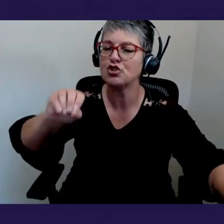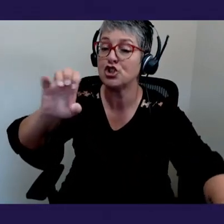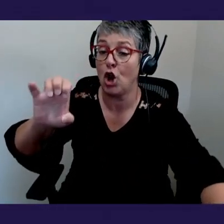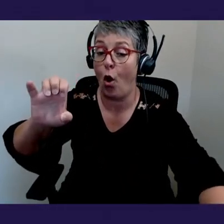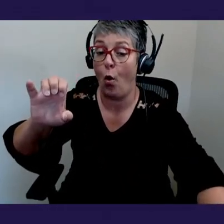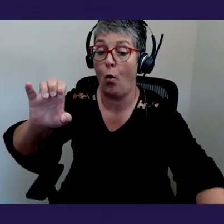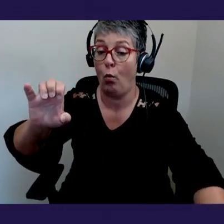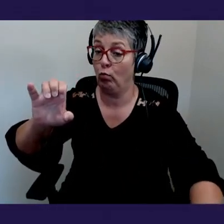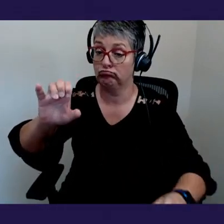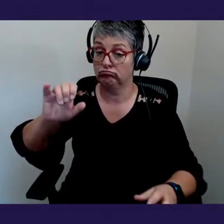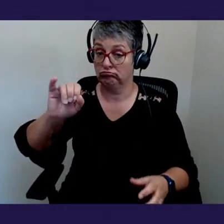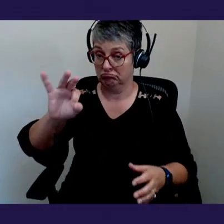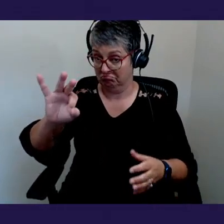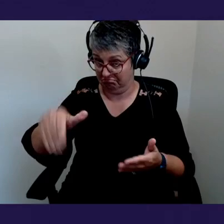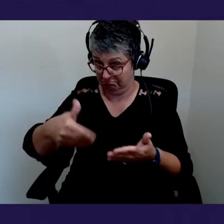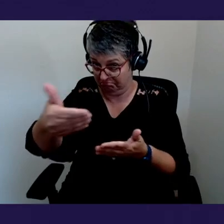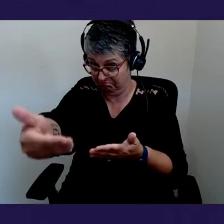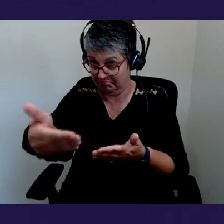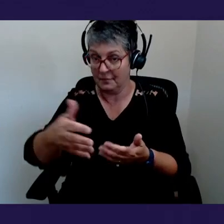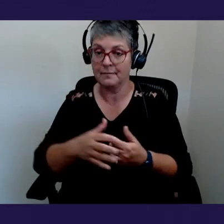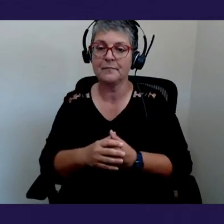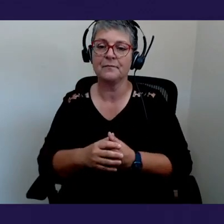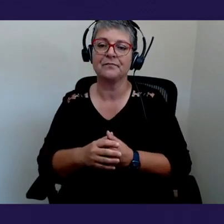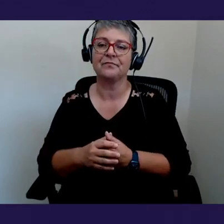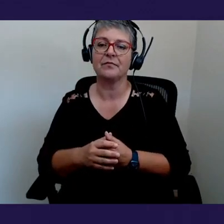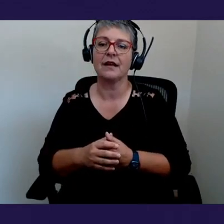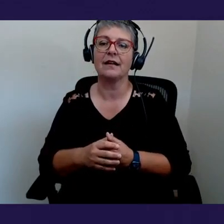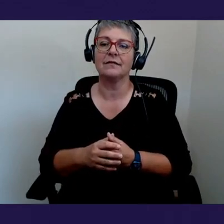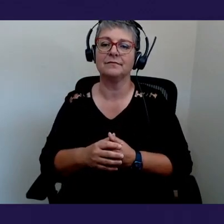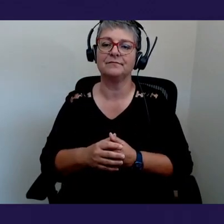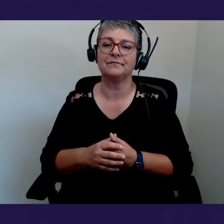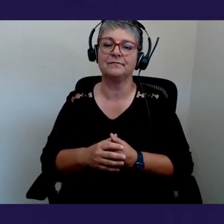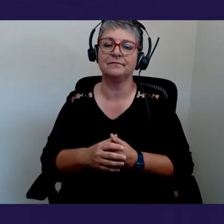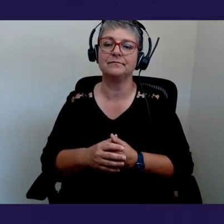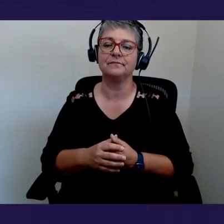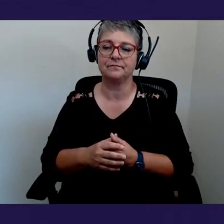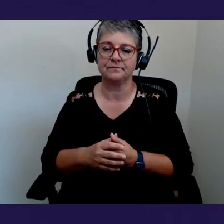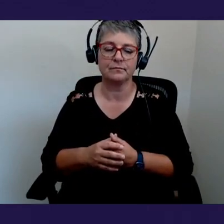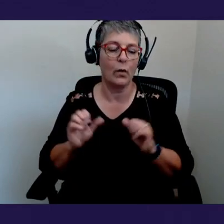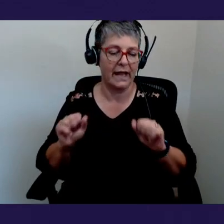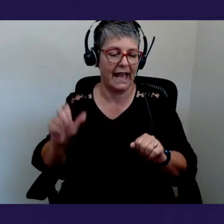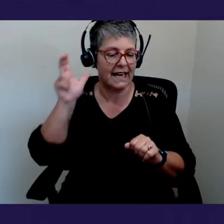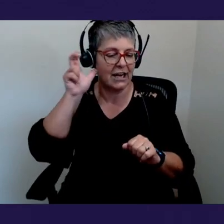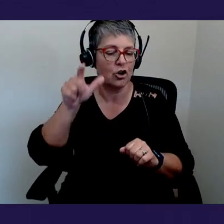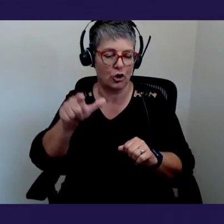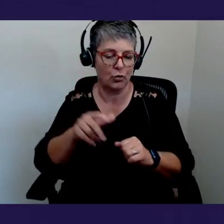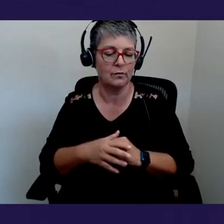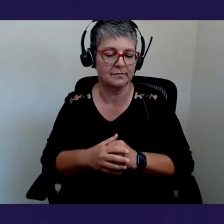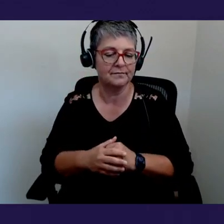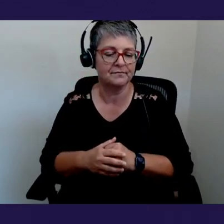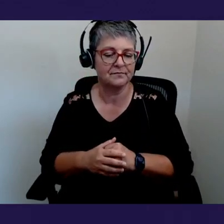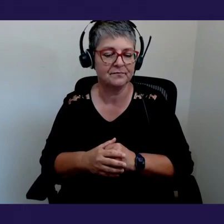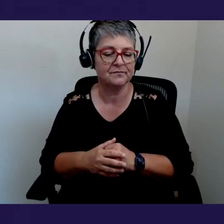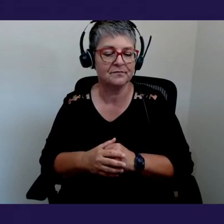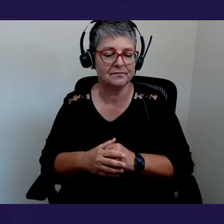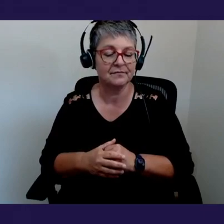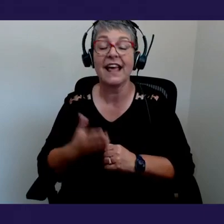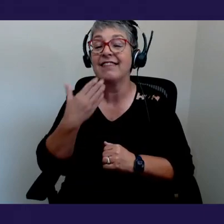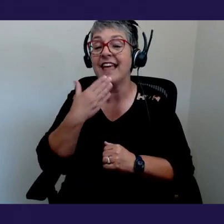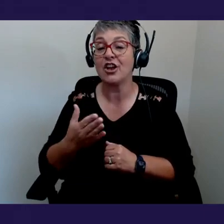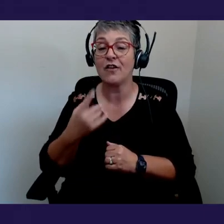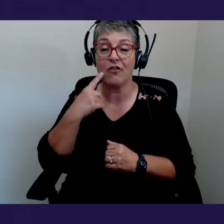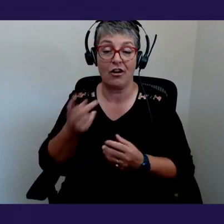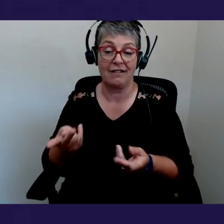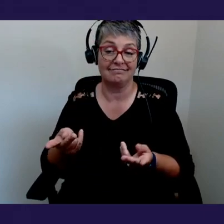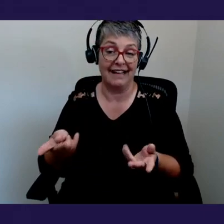presentation. Sure. Yeah. Can everybody hear me okay? Okay, great. Well, thank you for having me here today. I appreciate